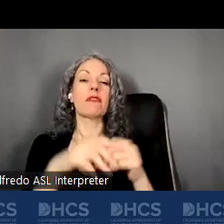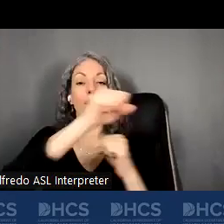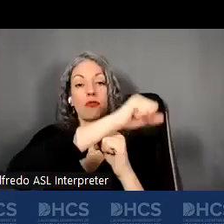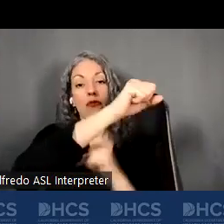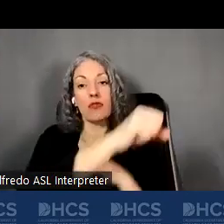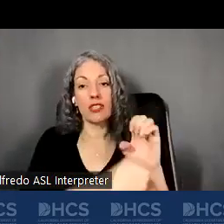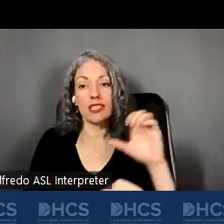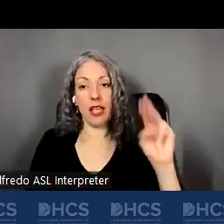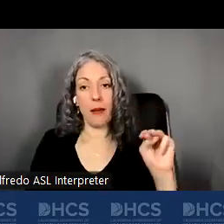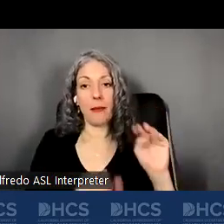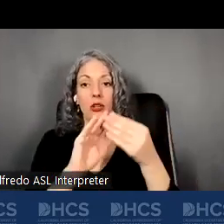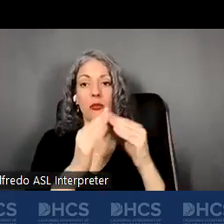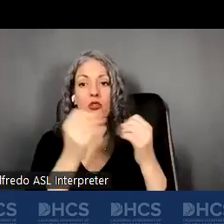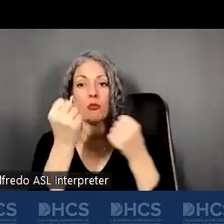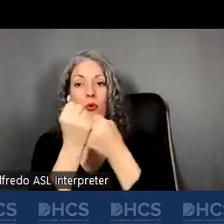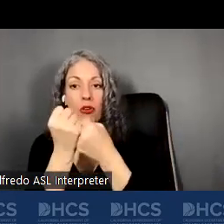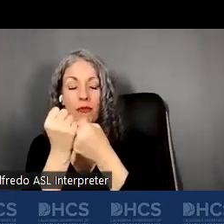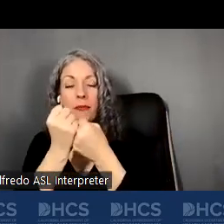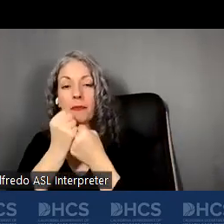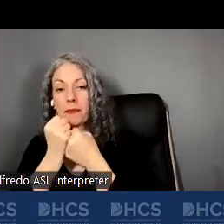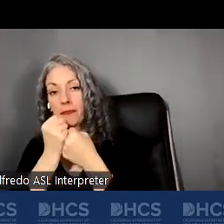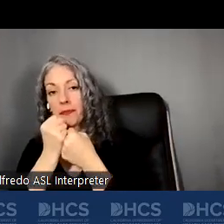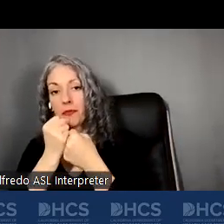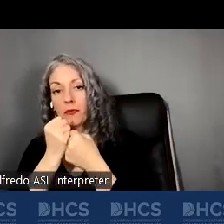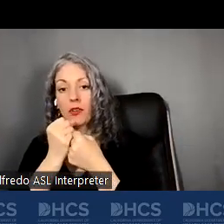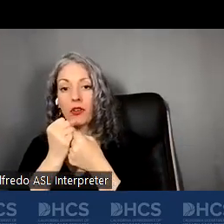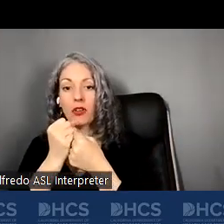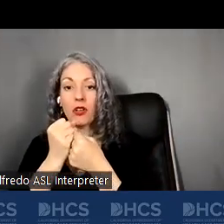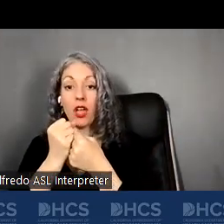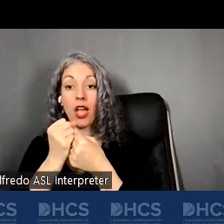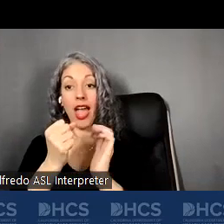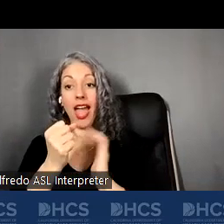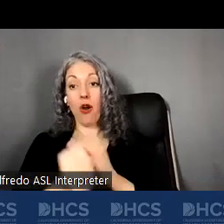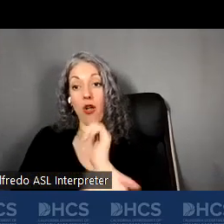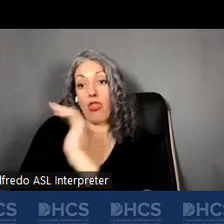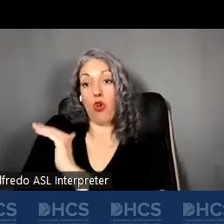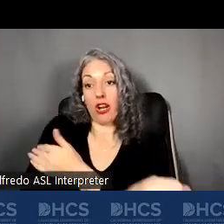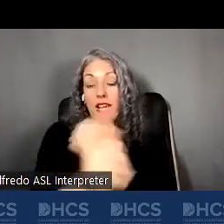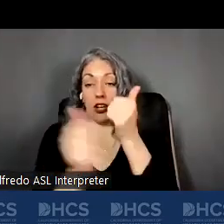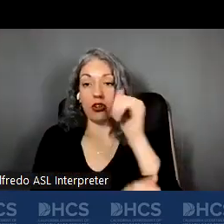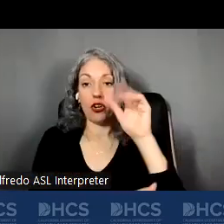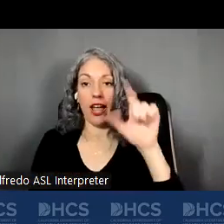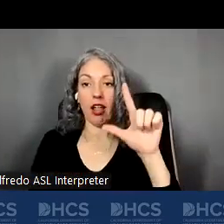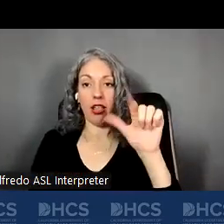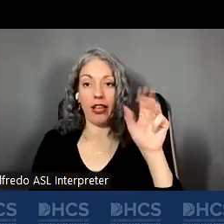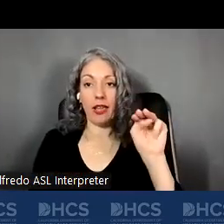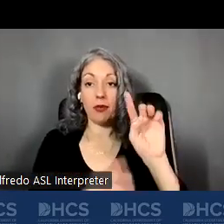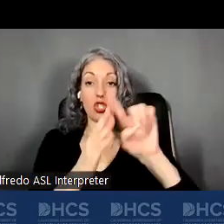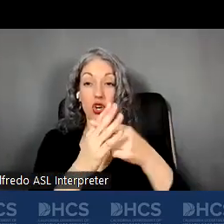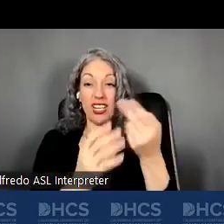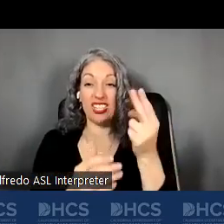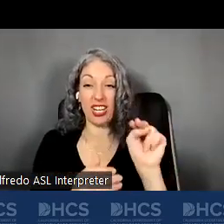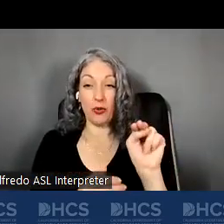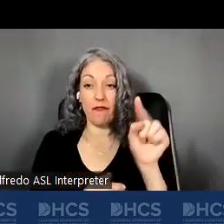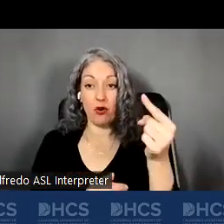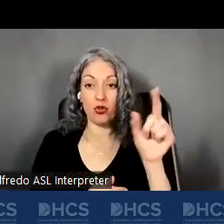community supports. And our expenditure authority under CalAIM really began January 1 of